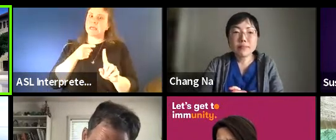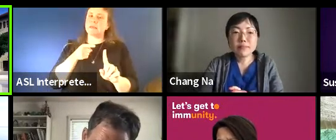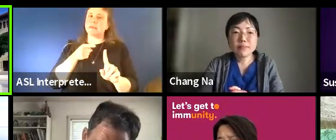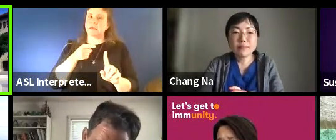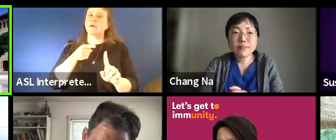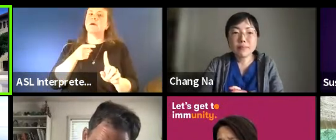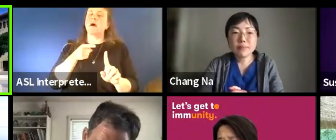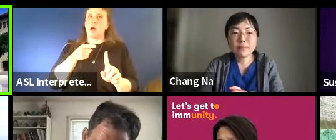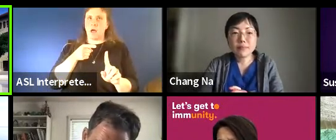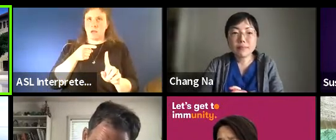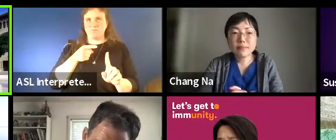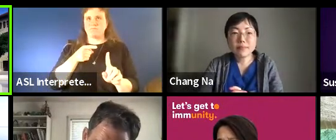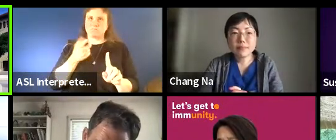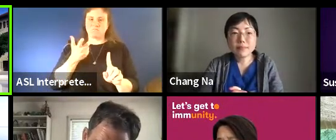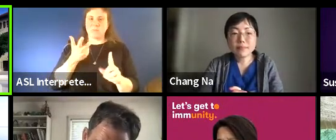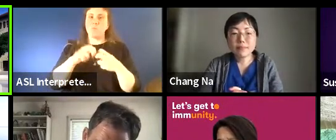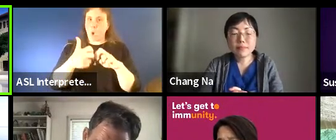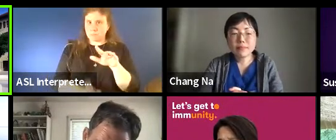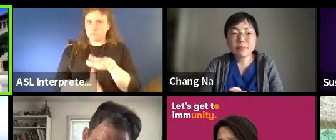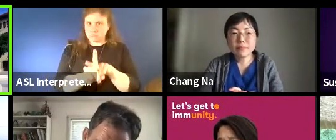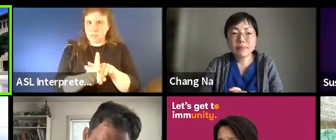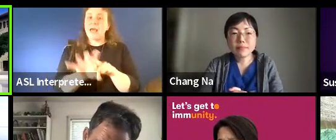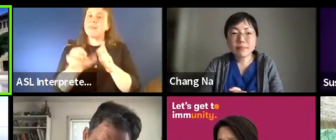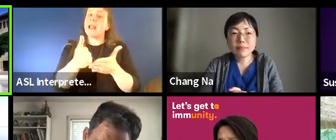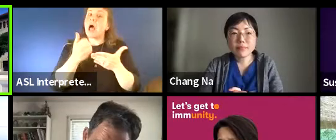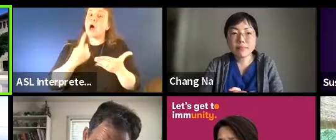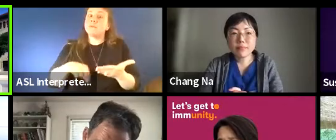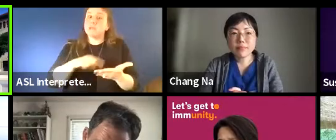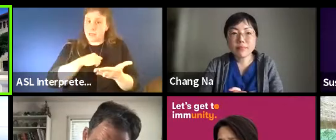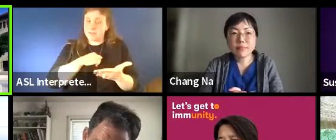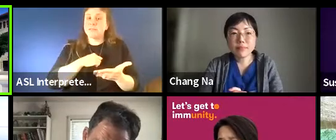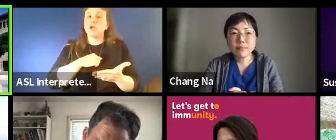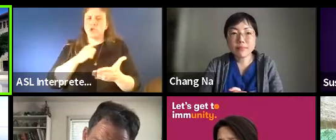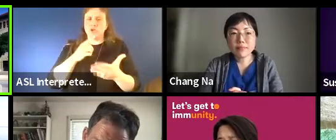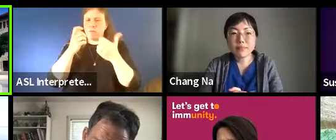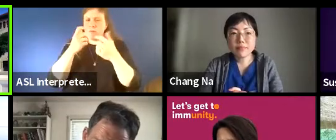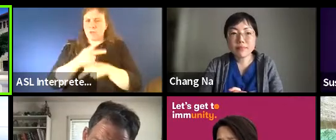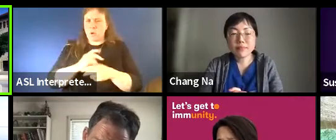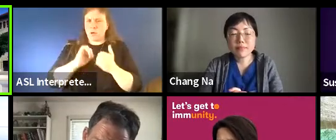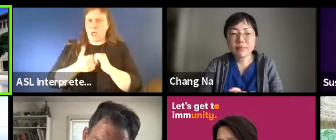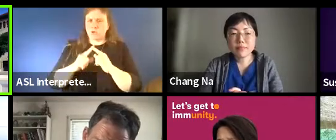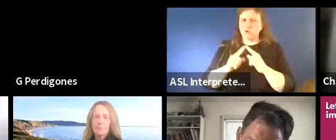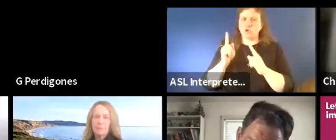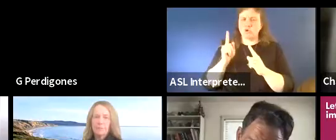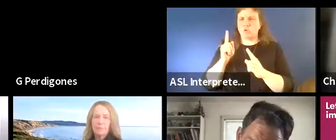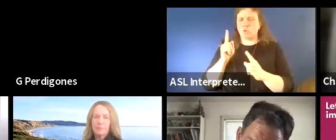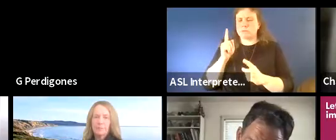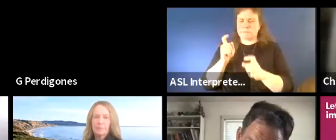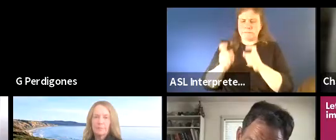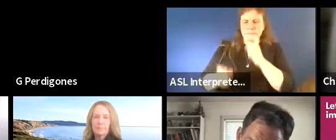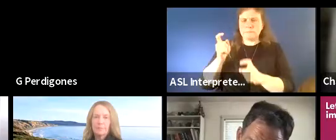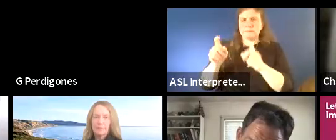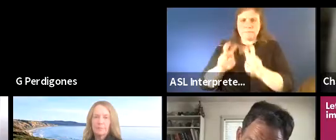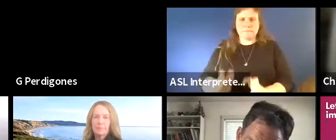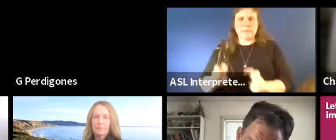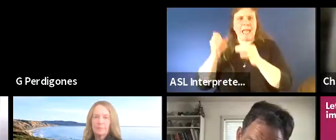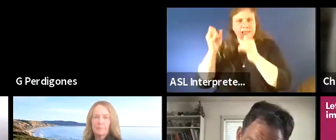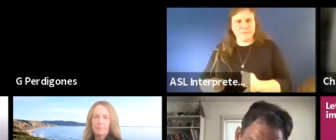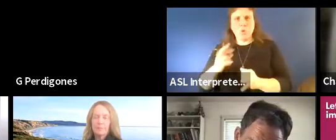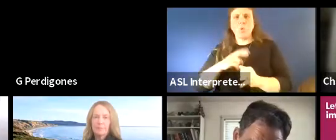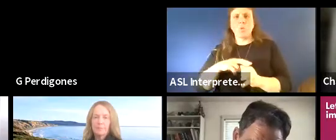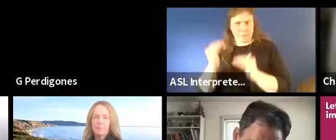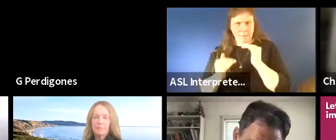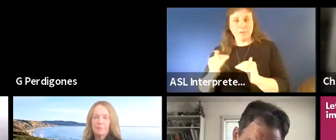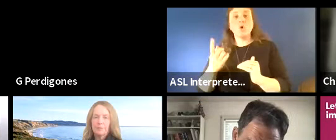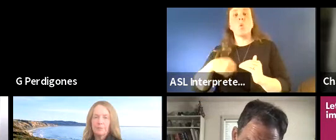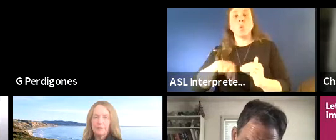in terms of thinking about how to advise individual benefit risk balance. And so we will also be asking the same questions, but I